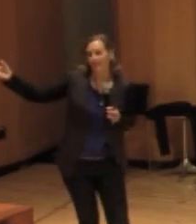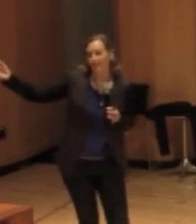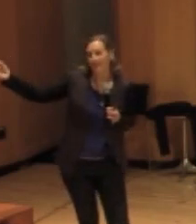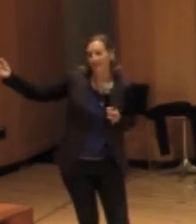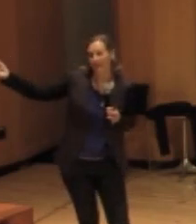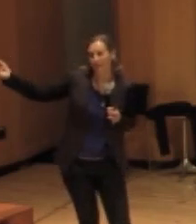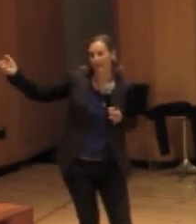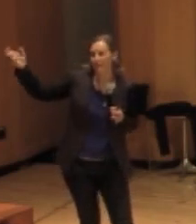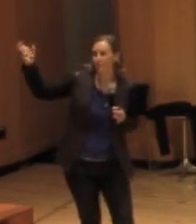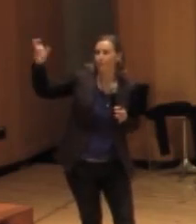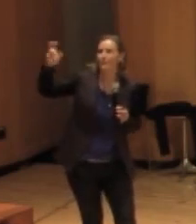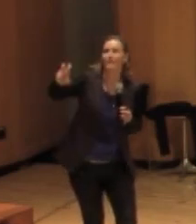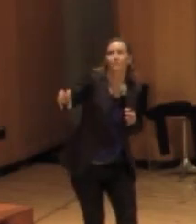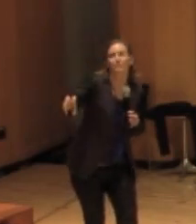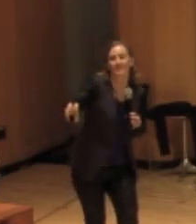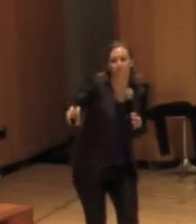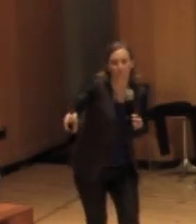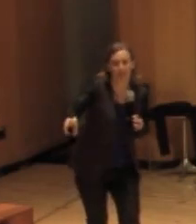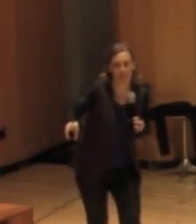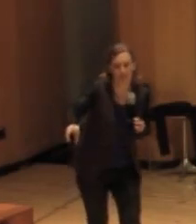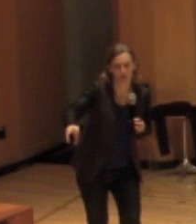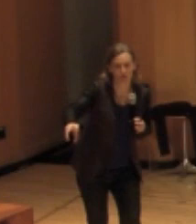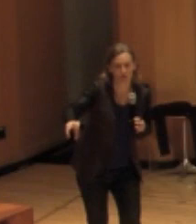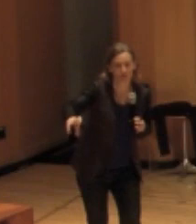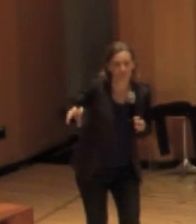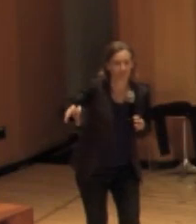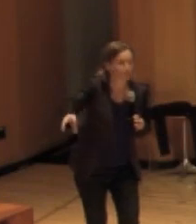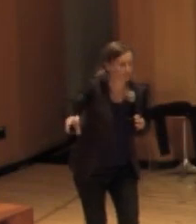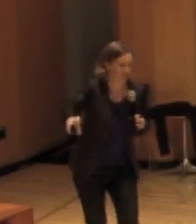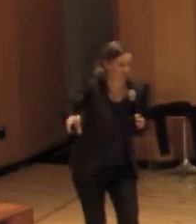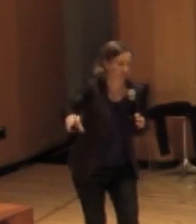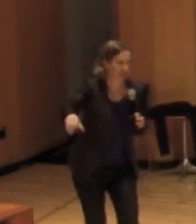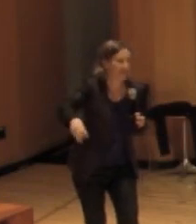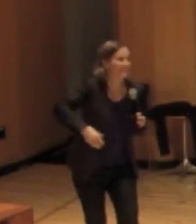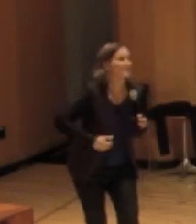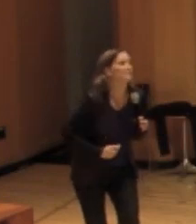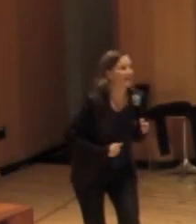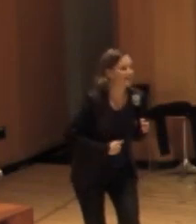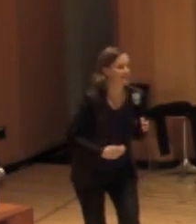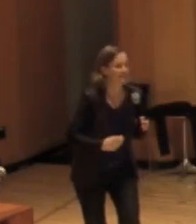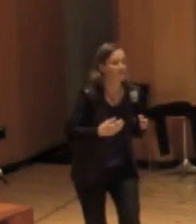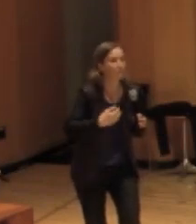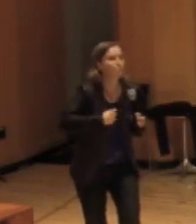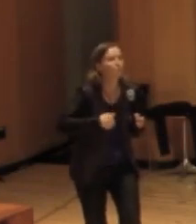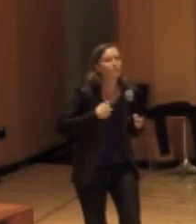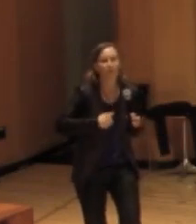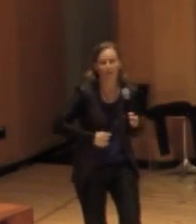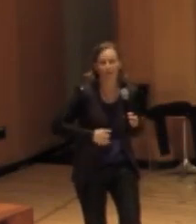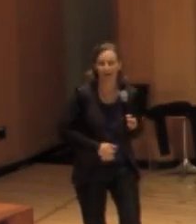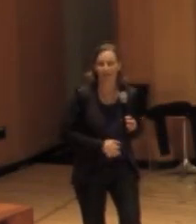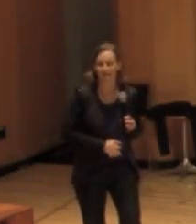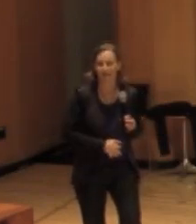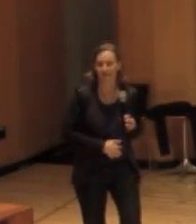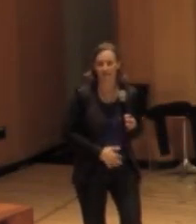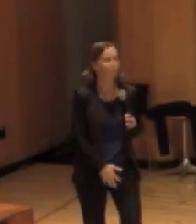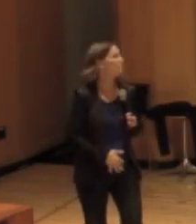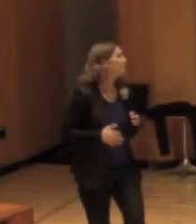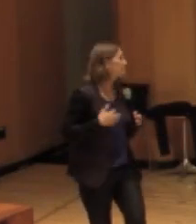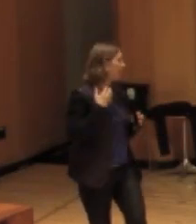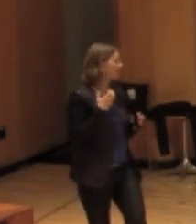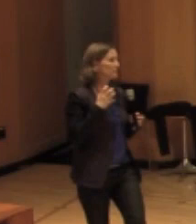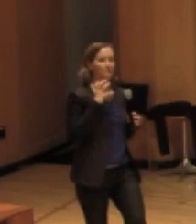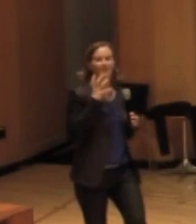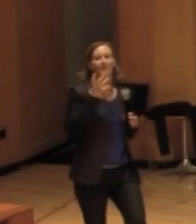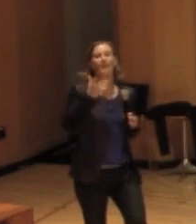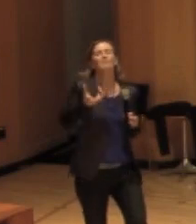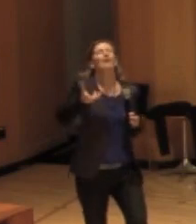a play written in another language put it through this British filter and expect it to move our bodies and move